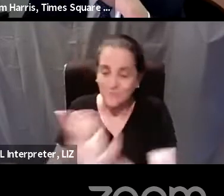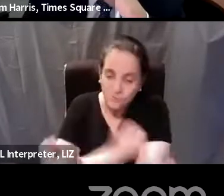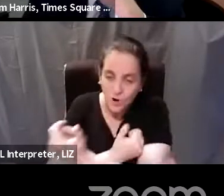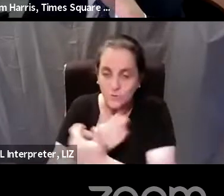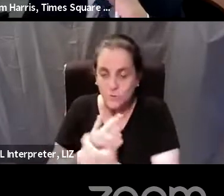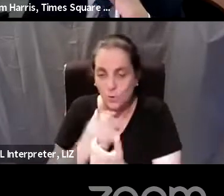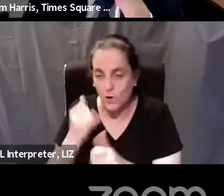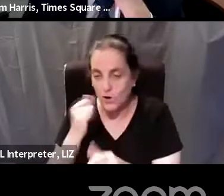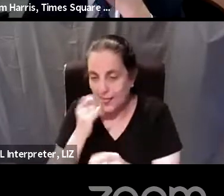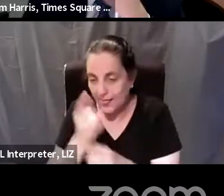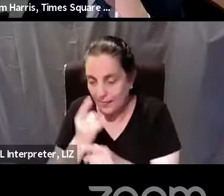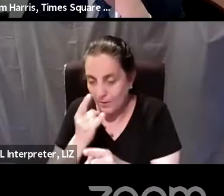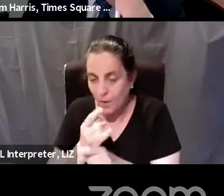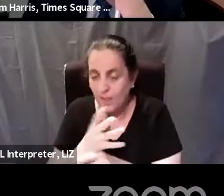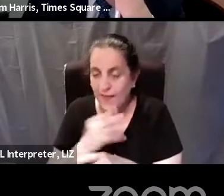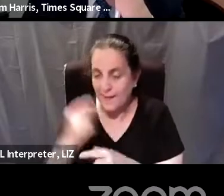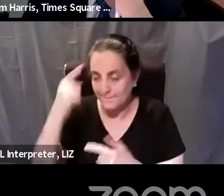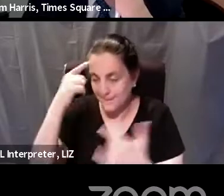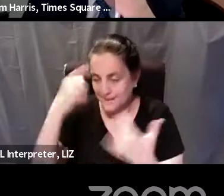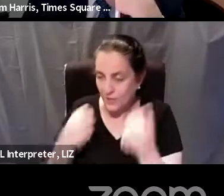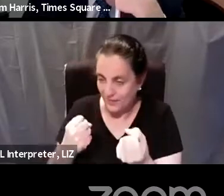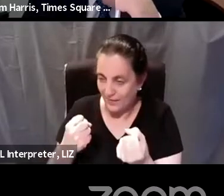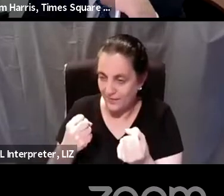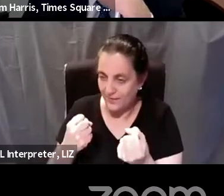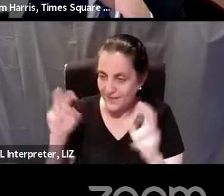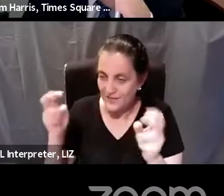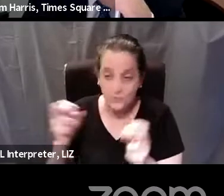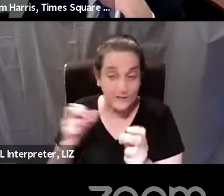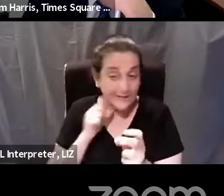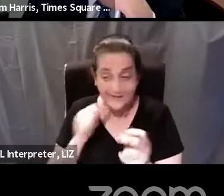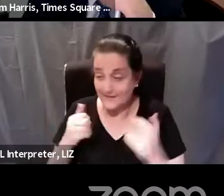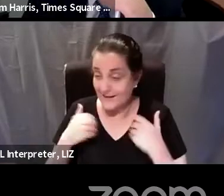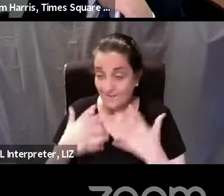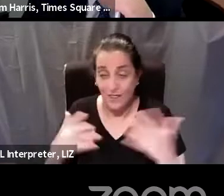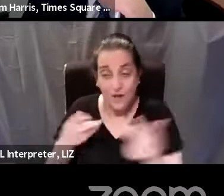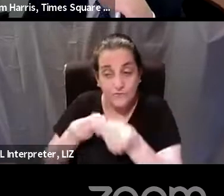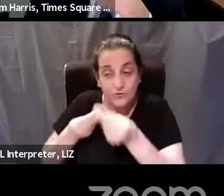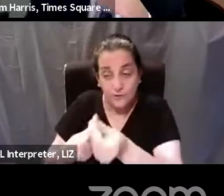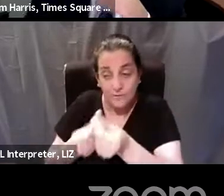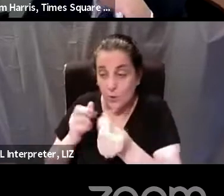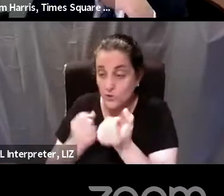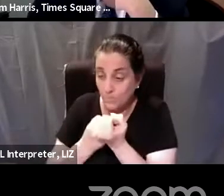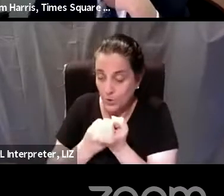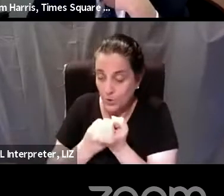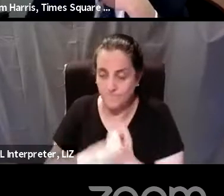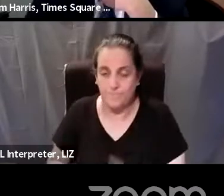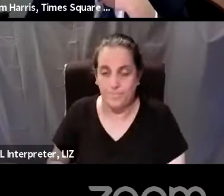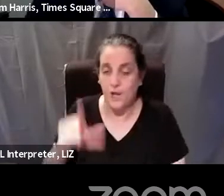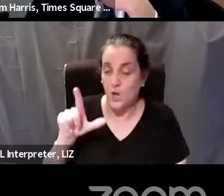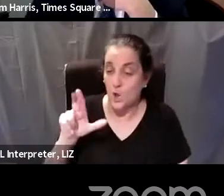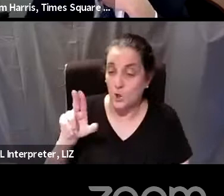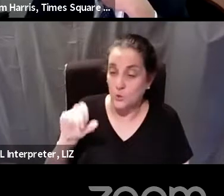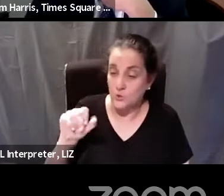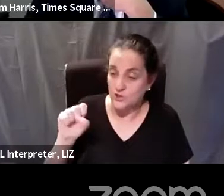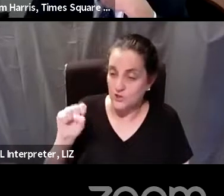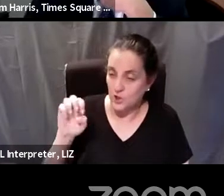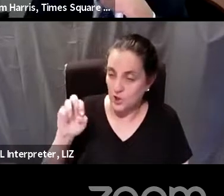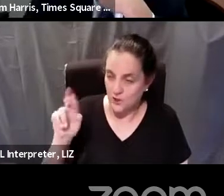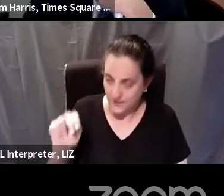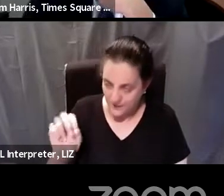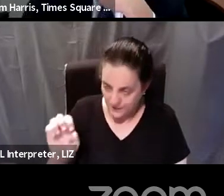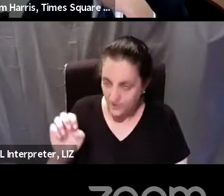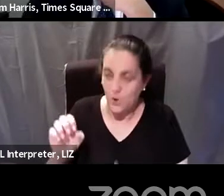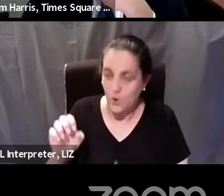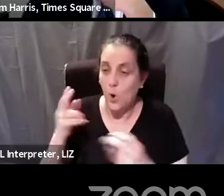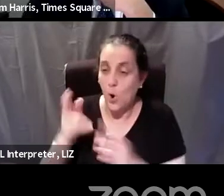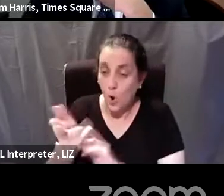mental health issues with very little treatment. The Lucerne Hotel, as you all know, there were